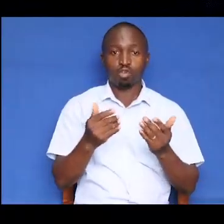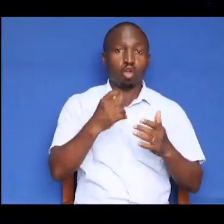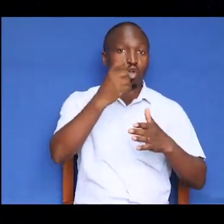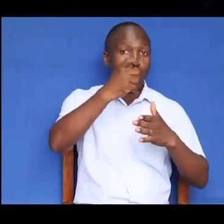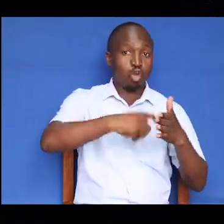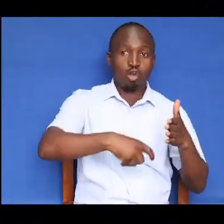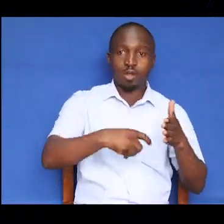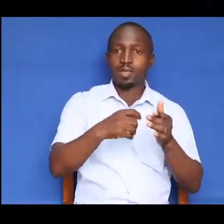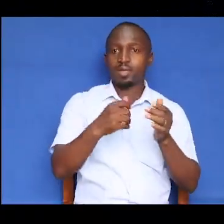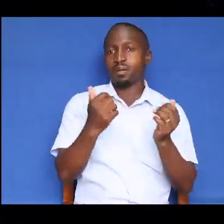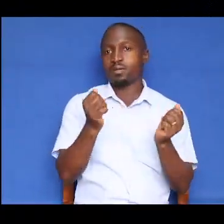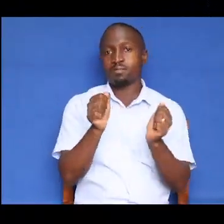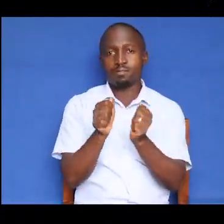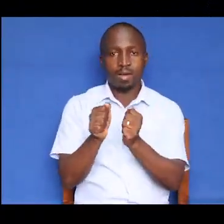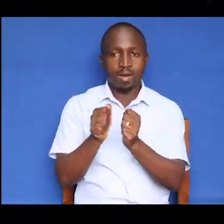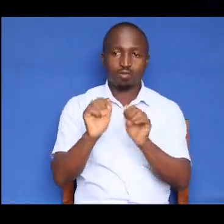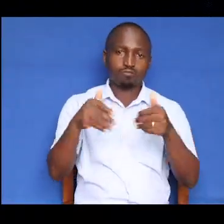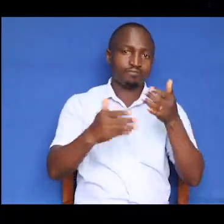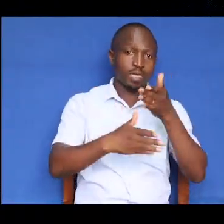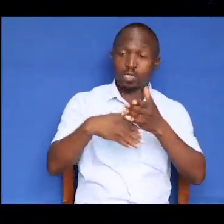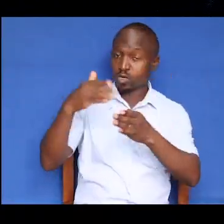tax. Property tax